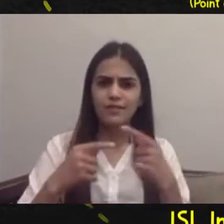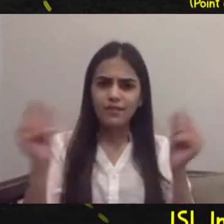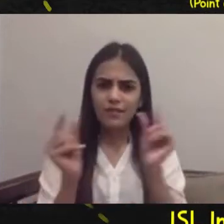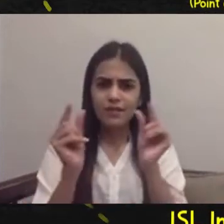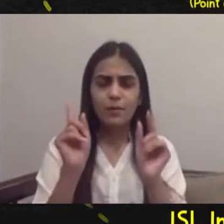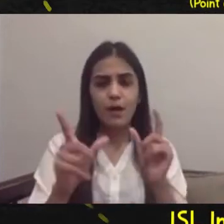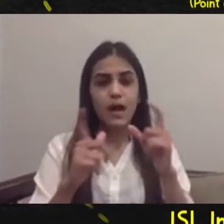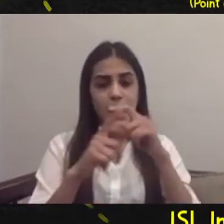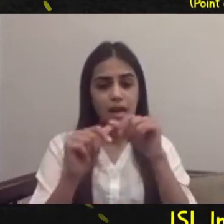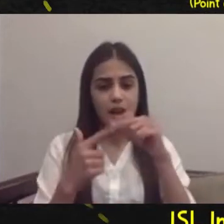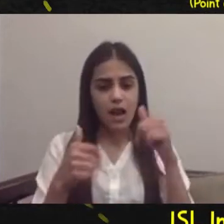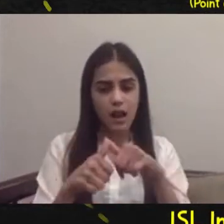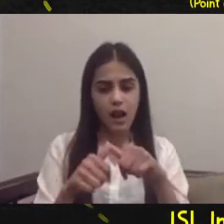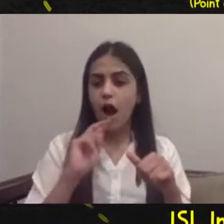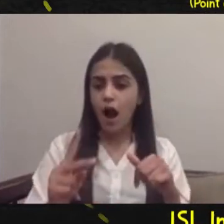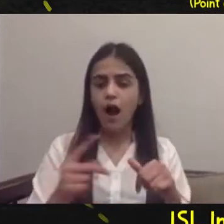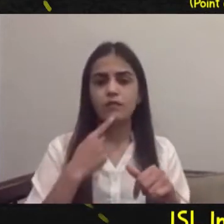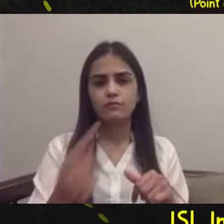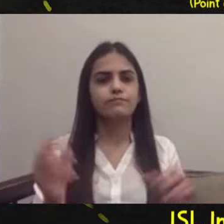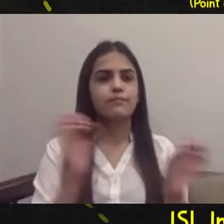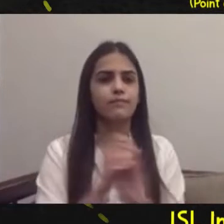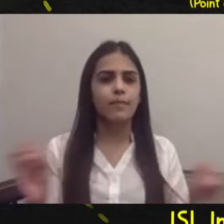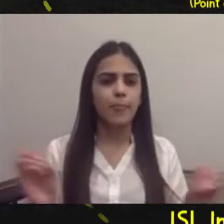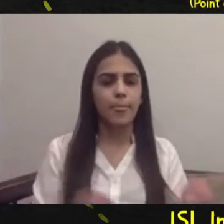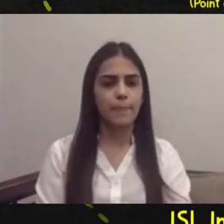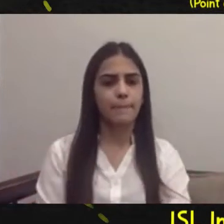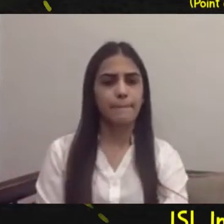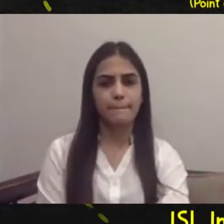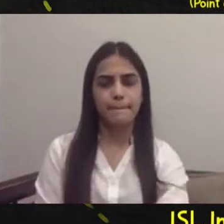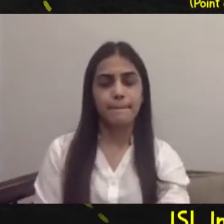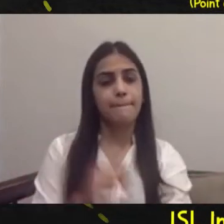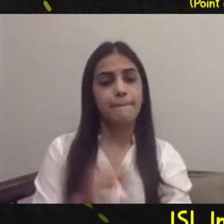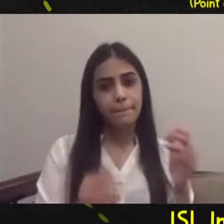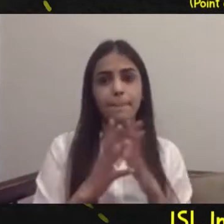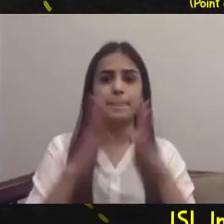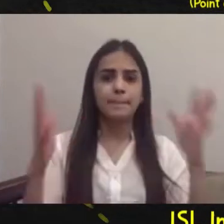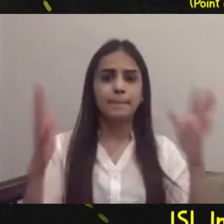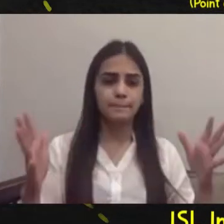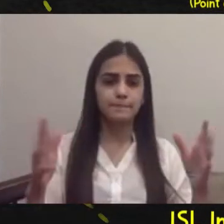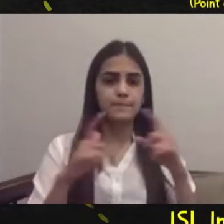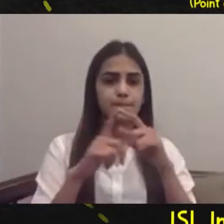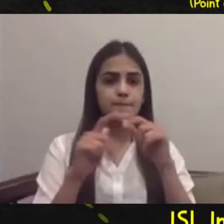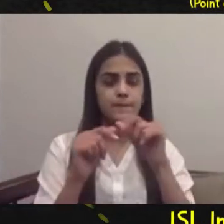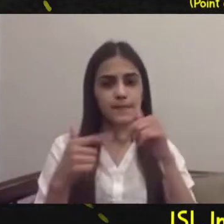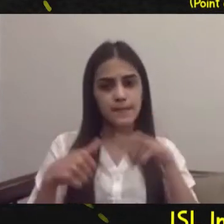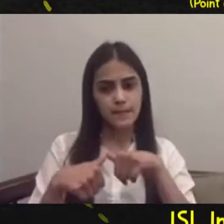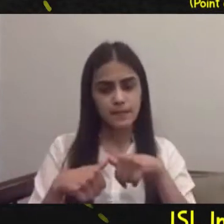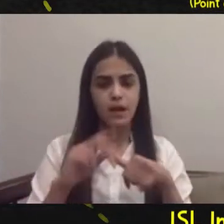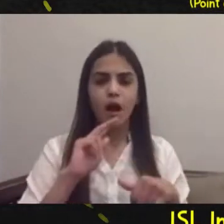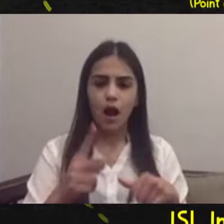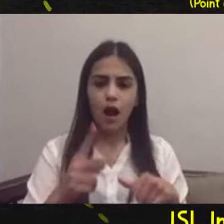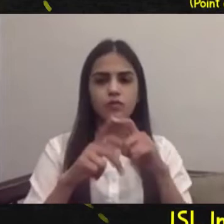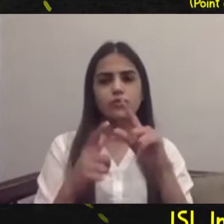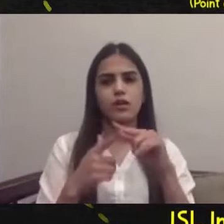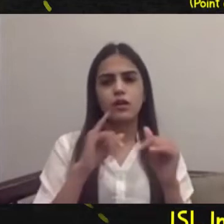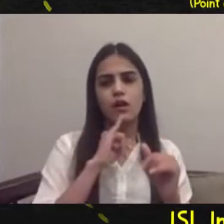data are telling us that or showing us that. So this is the big data is, data are debate. And it's